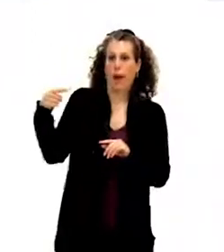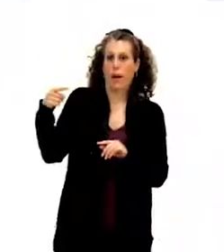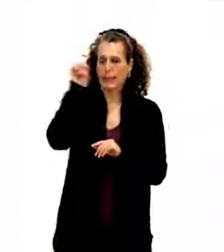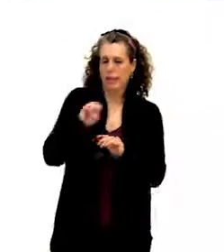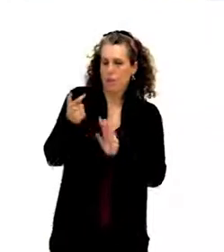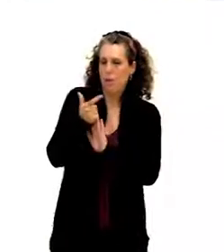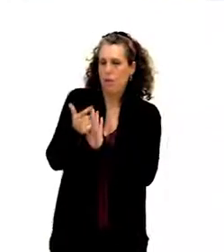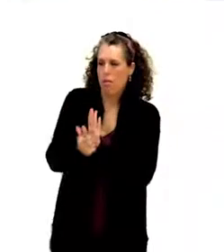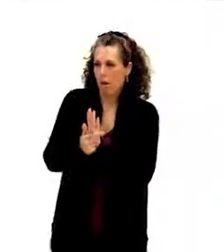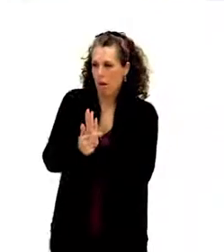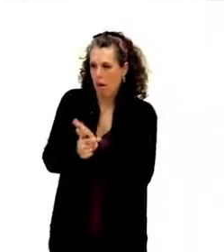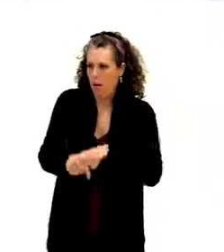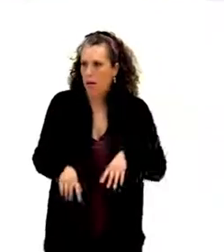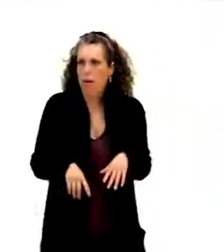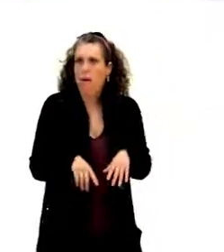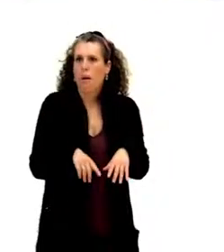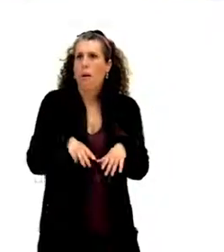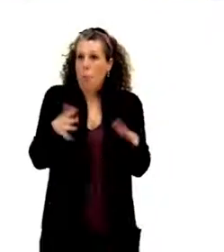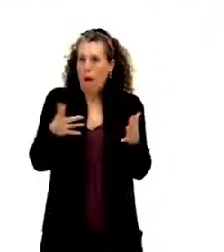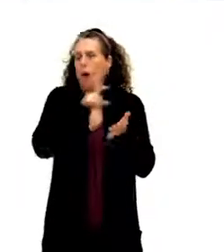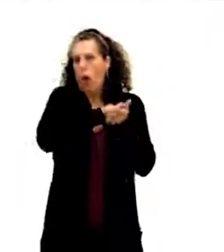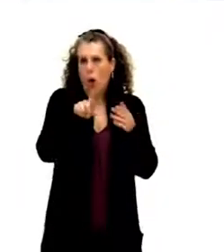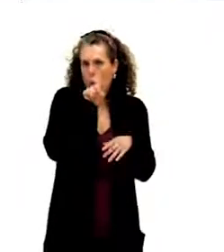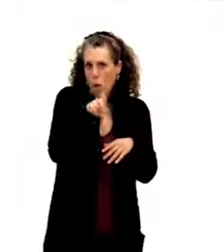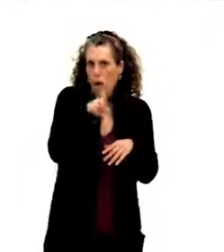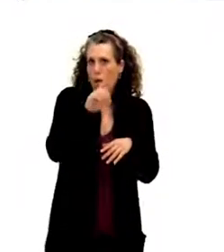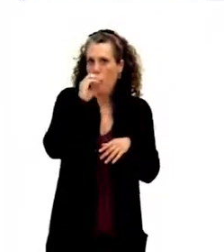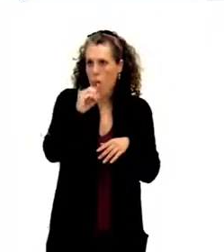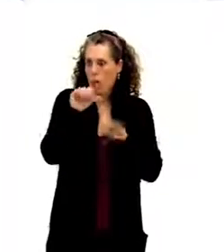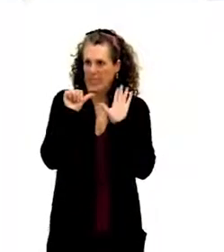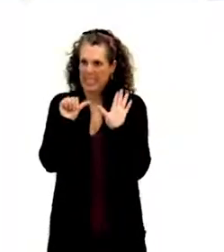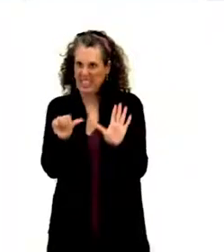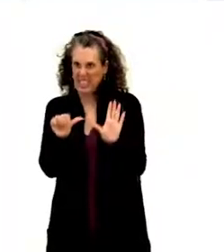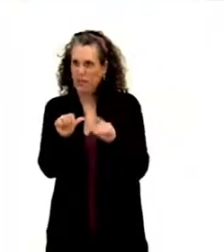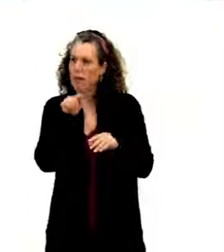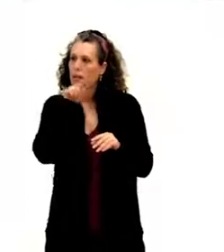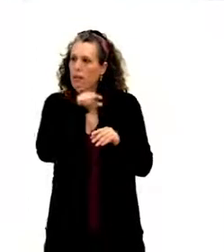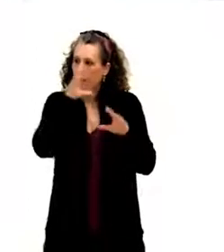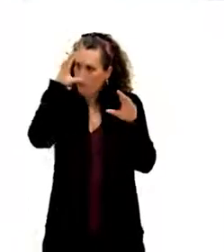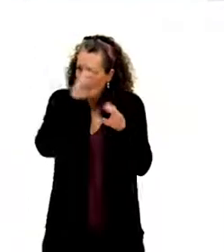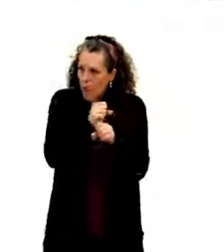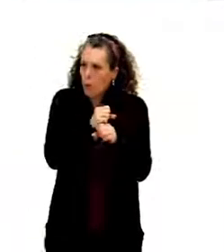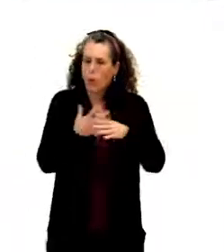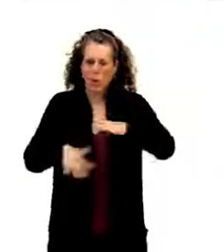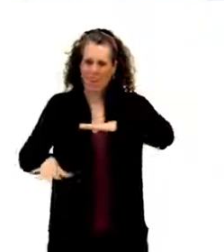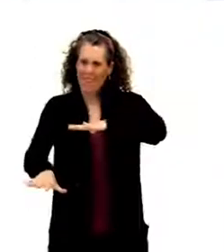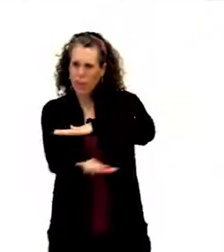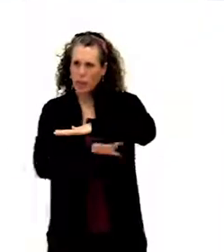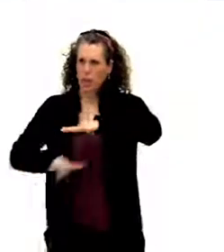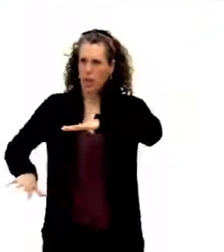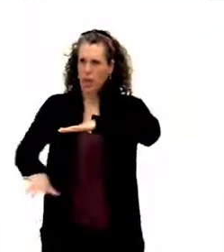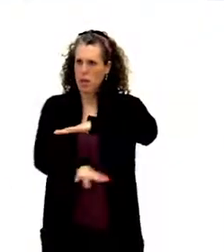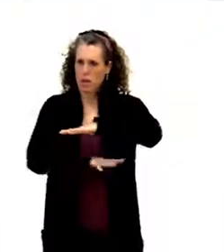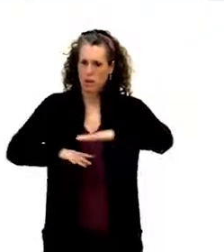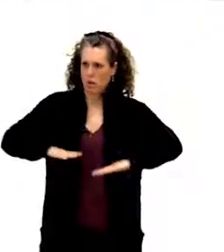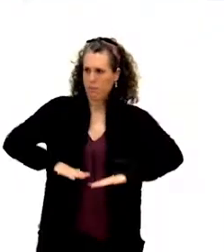an article of the treaty, Article 106, which focuses on a great foundation, a great base for